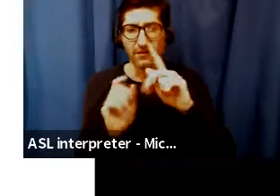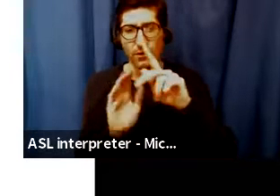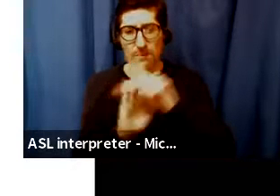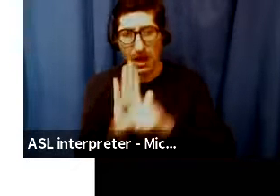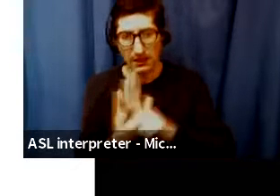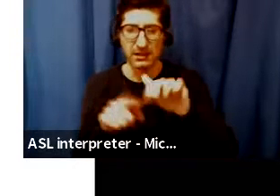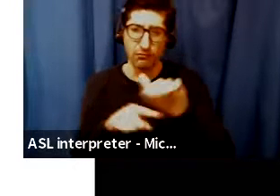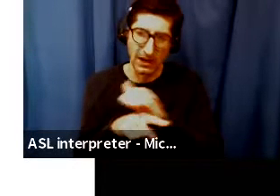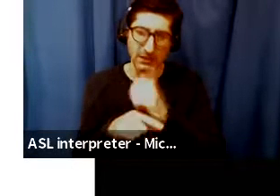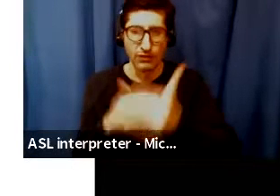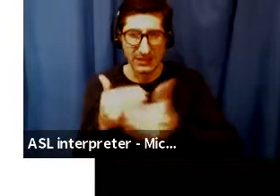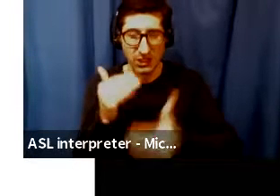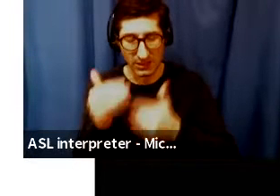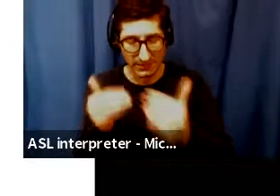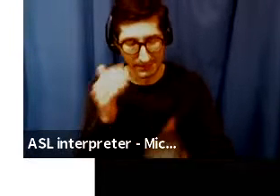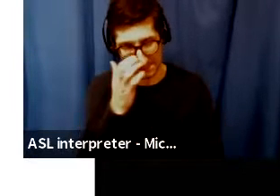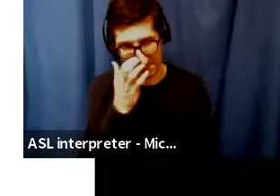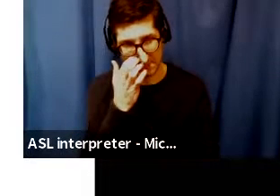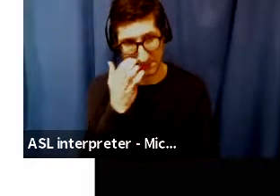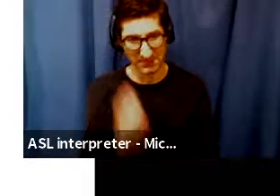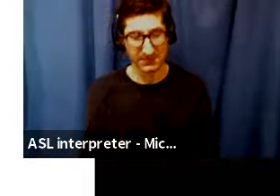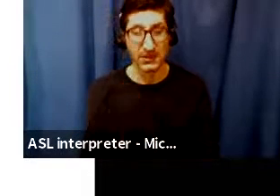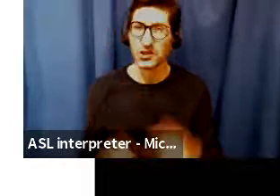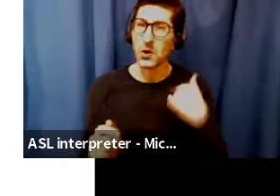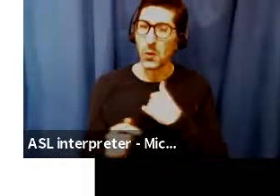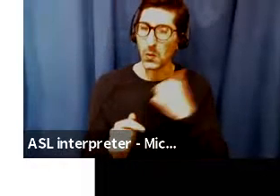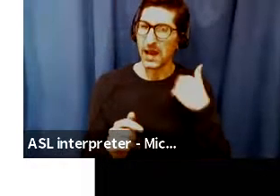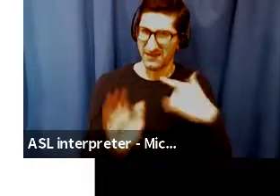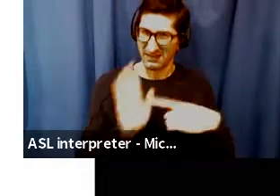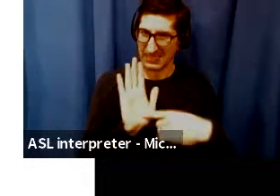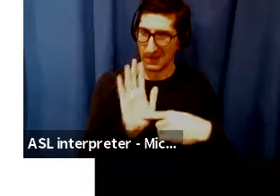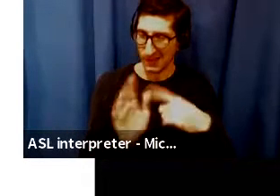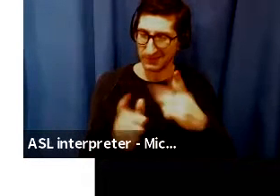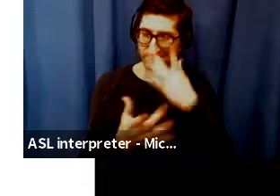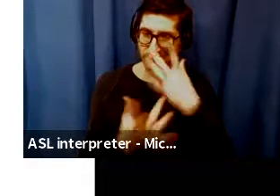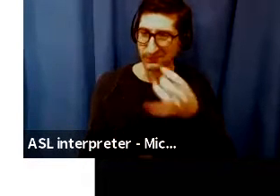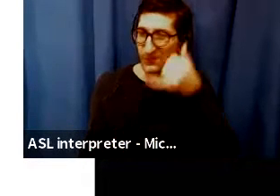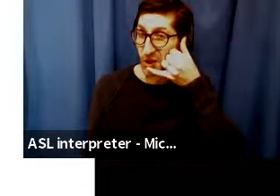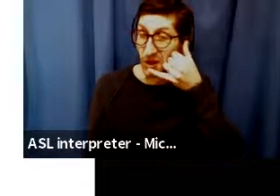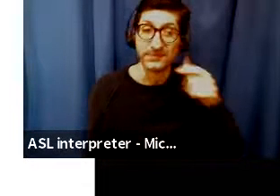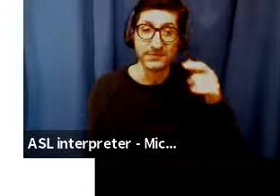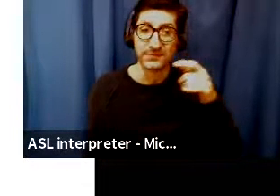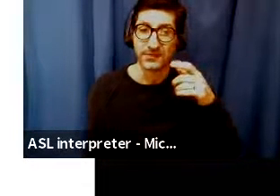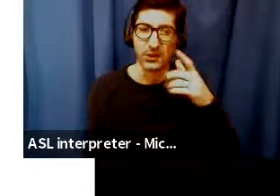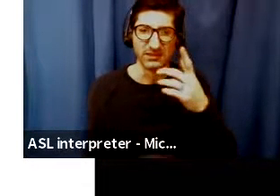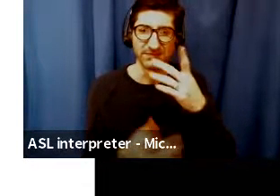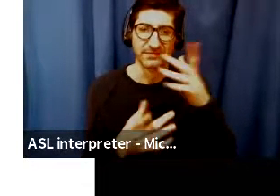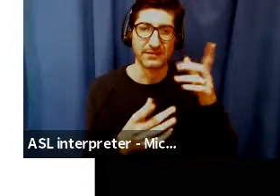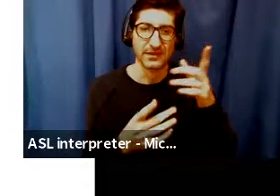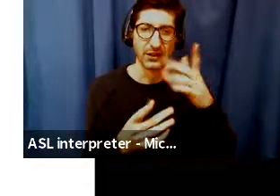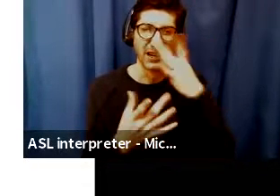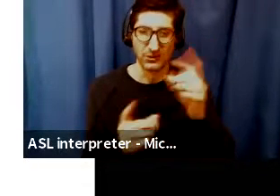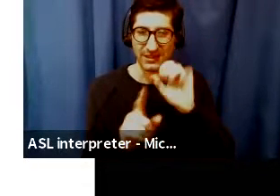procedures. So we got this phone call. A father and a daughter went to an urgent care clinic,